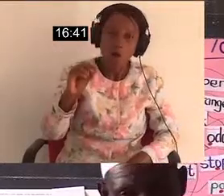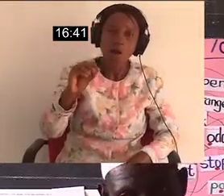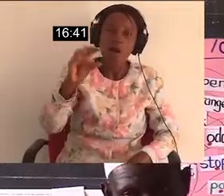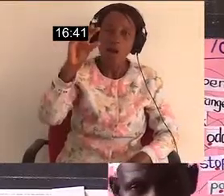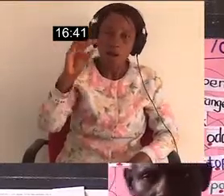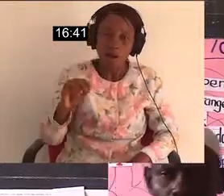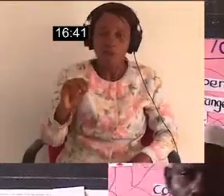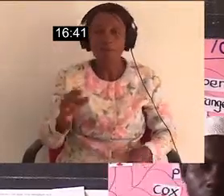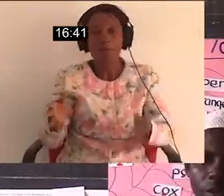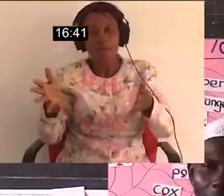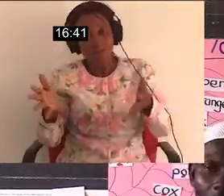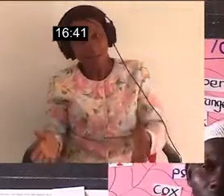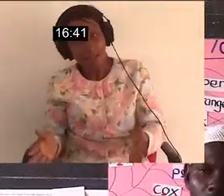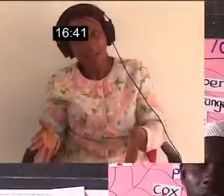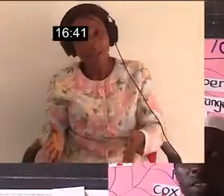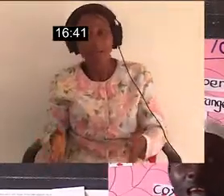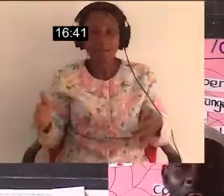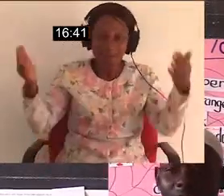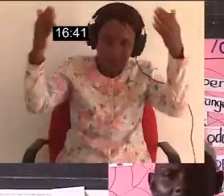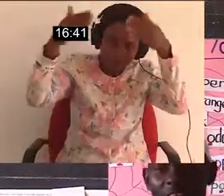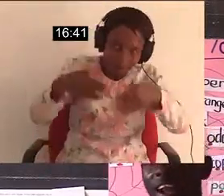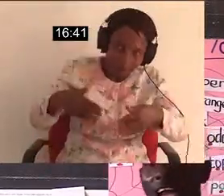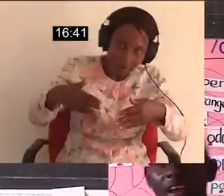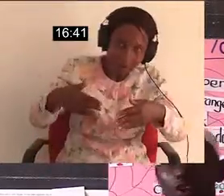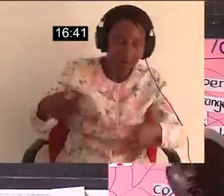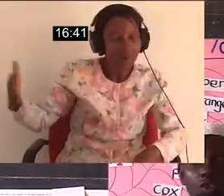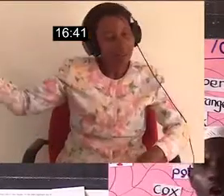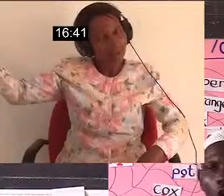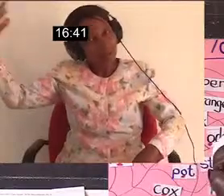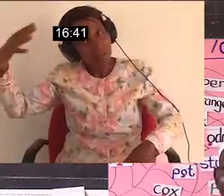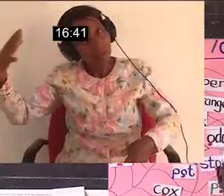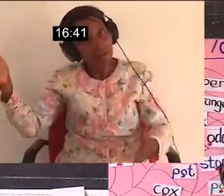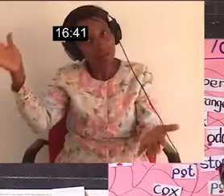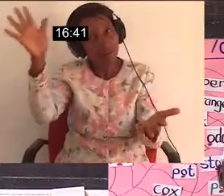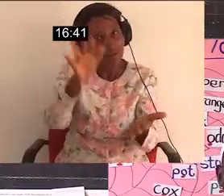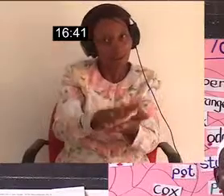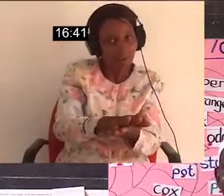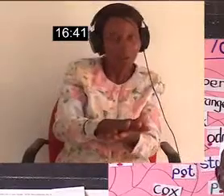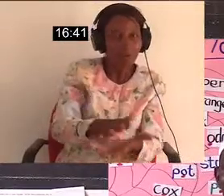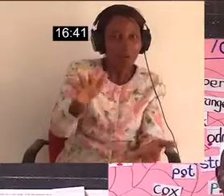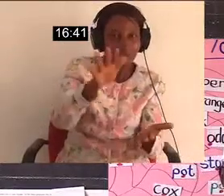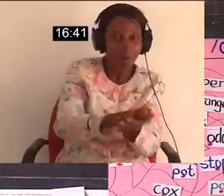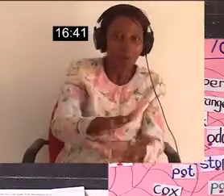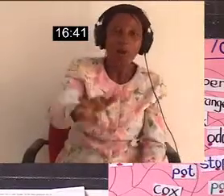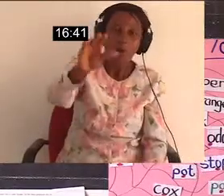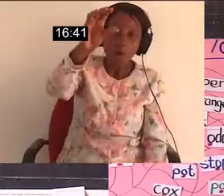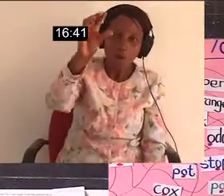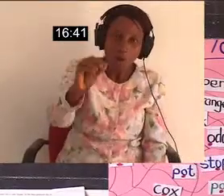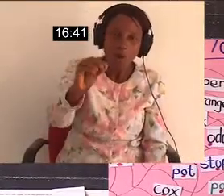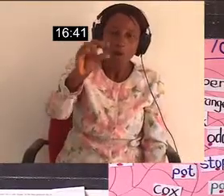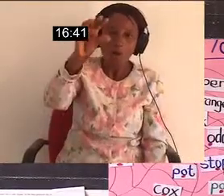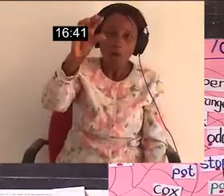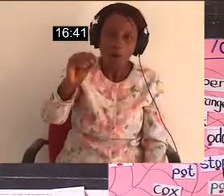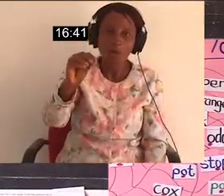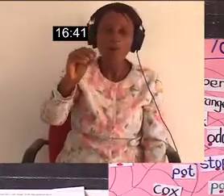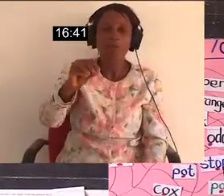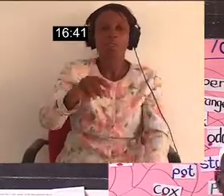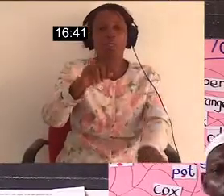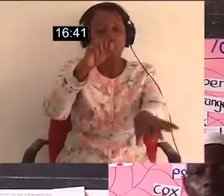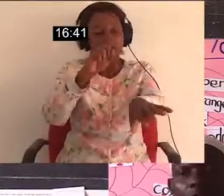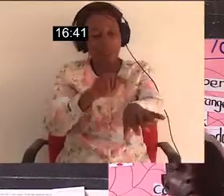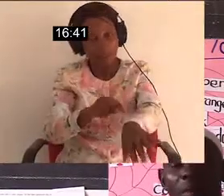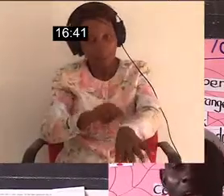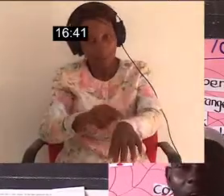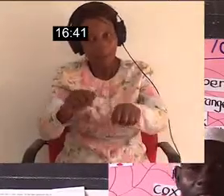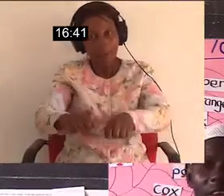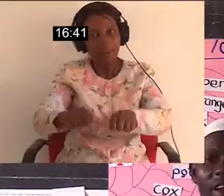together? Now is that the light goes on. O, O, O, O, O.